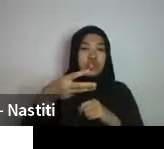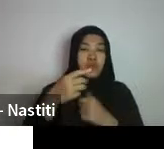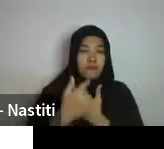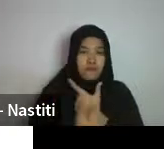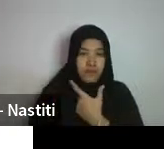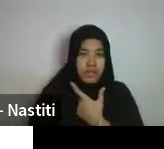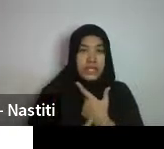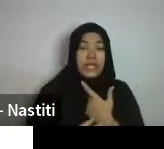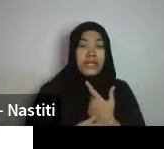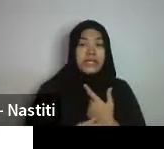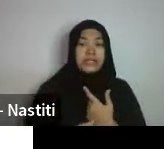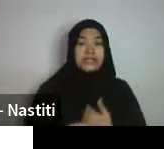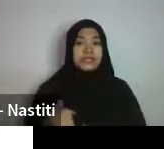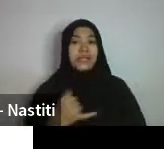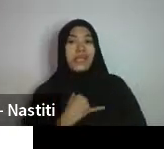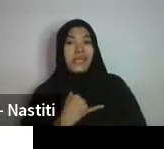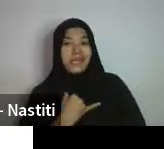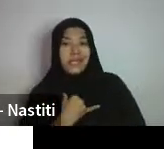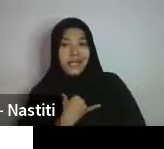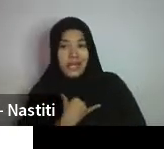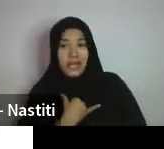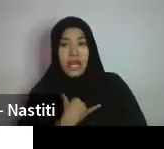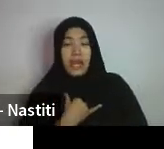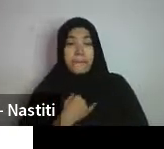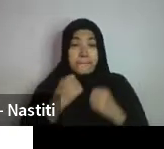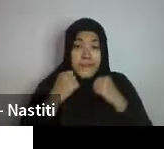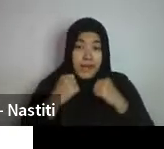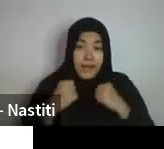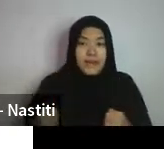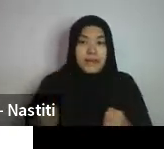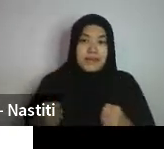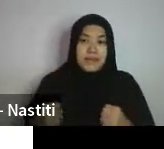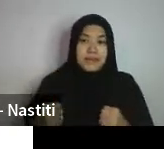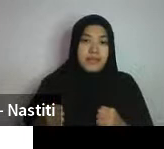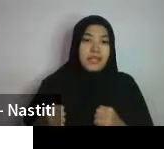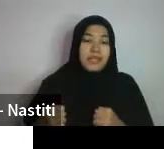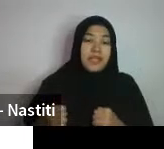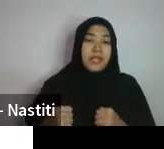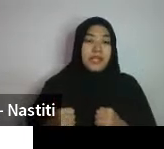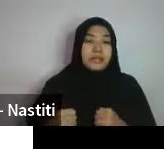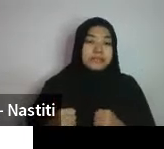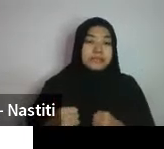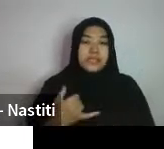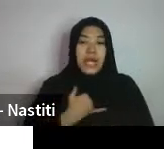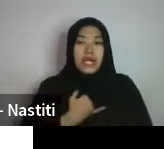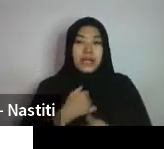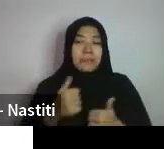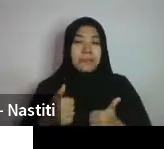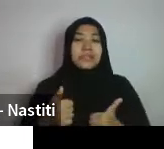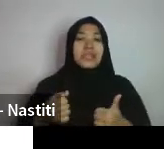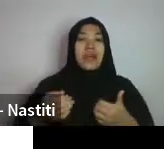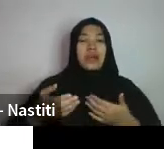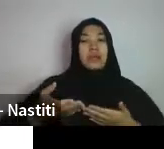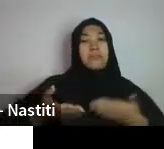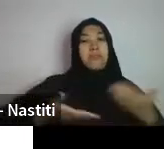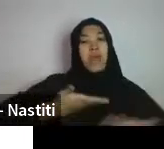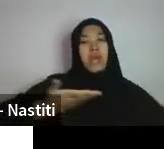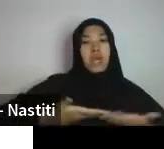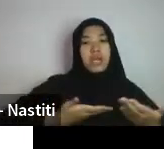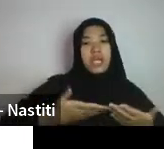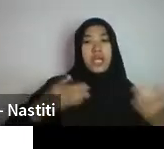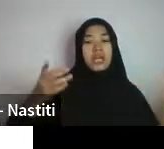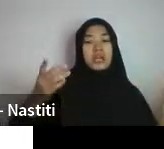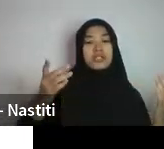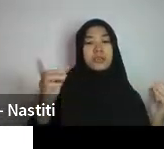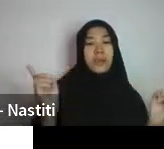to a person with intellectual disability compared to a person without intellectual disability using a 7-point